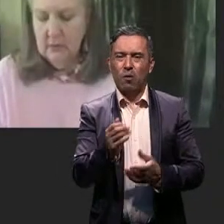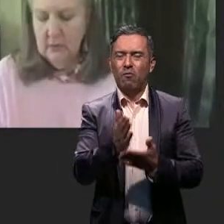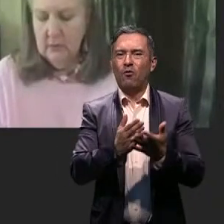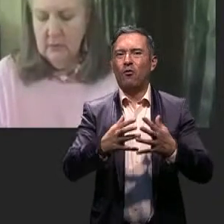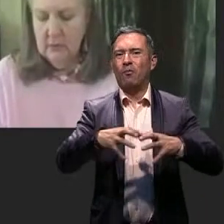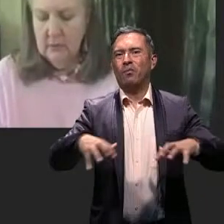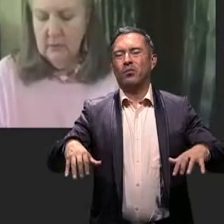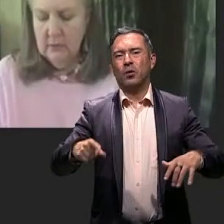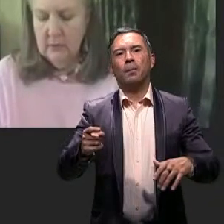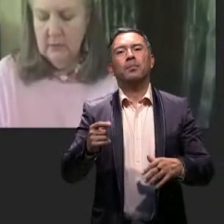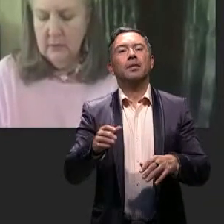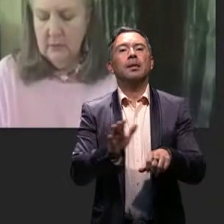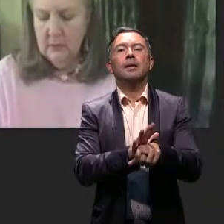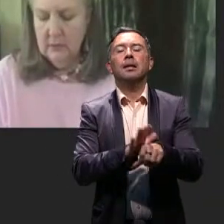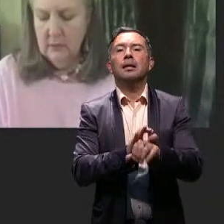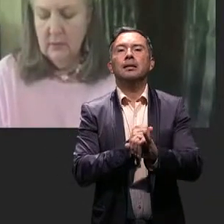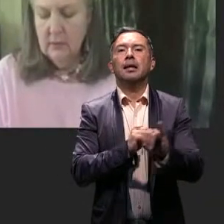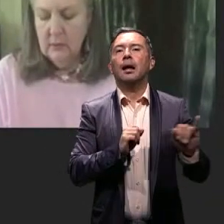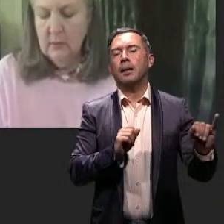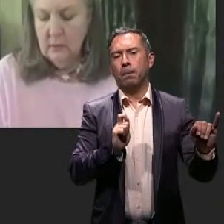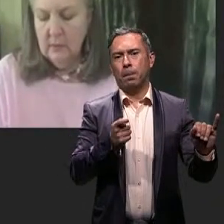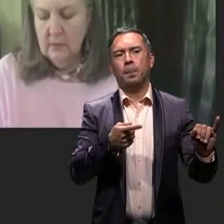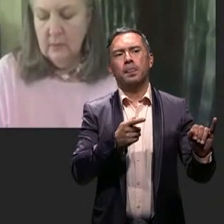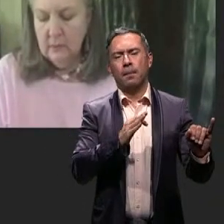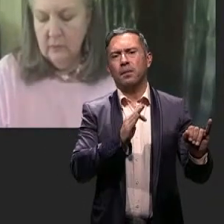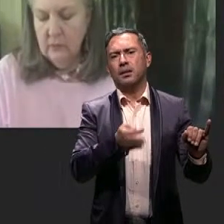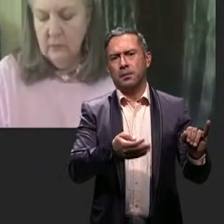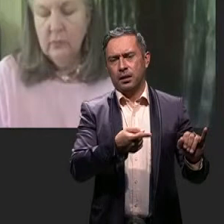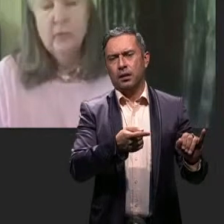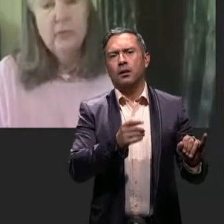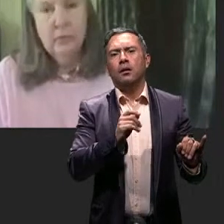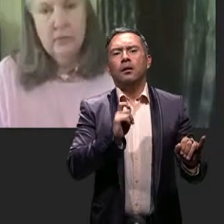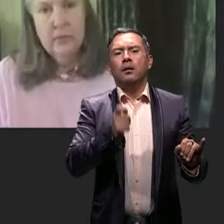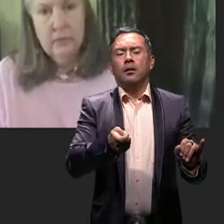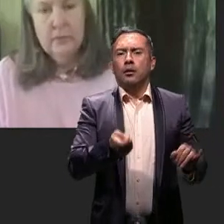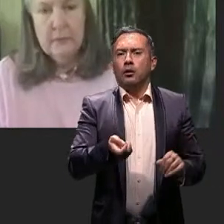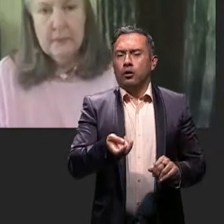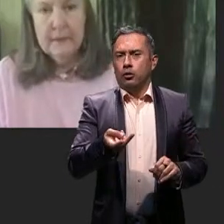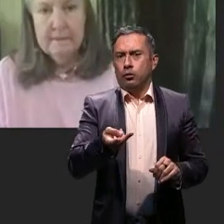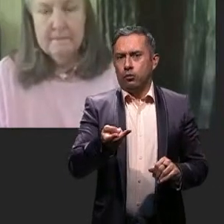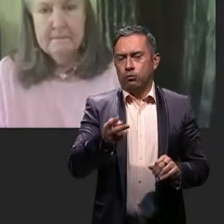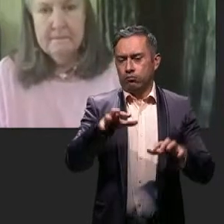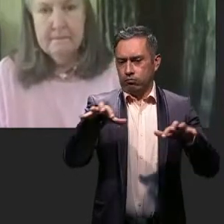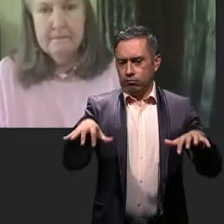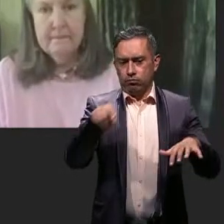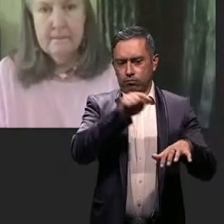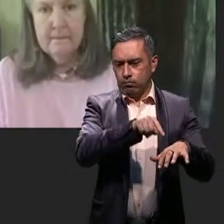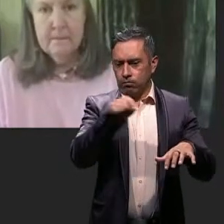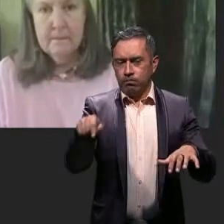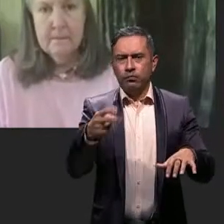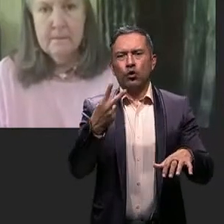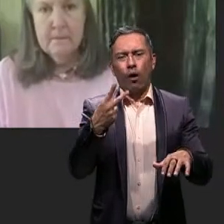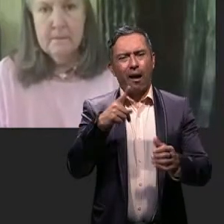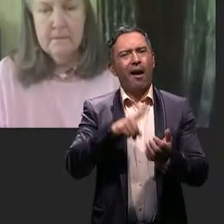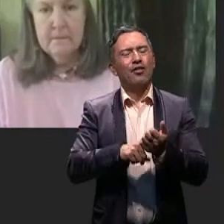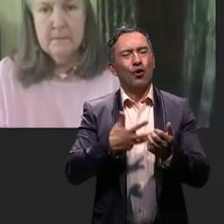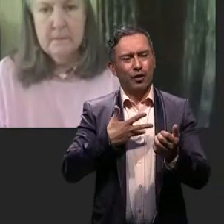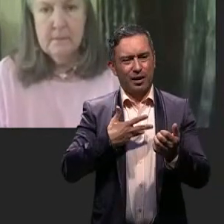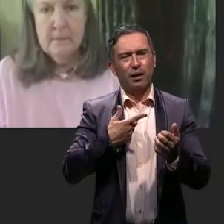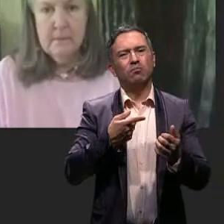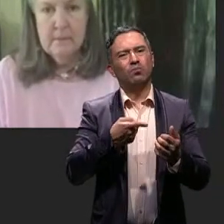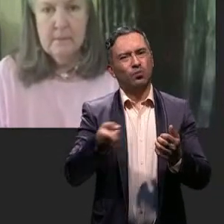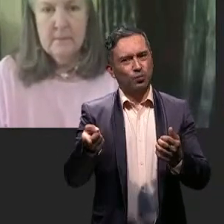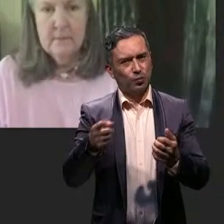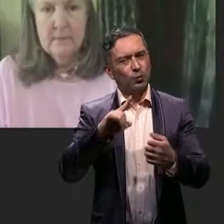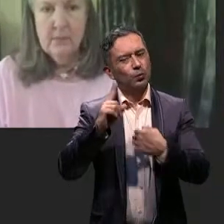about a polarity that is the left is accepting the results and the right is not accepting the result, but in both places